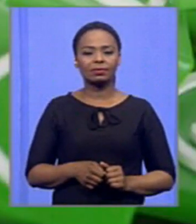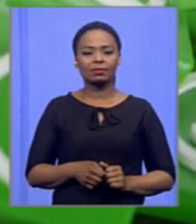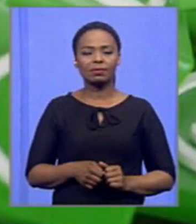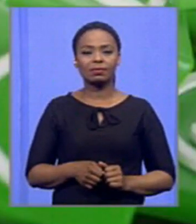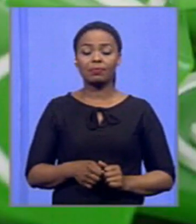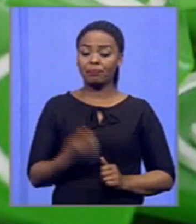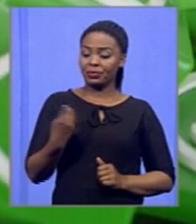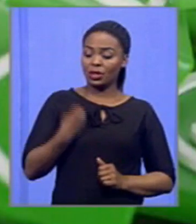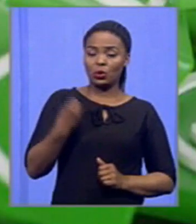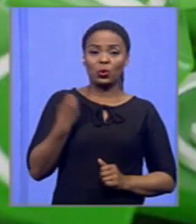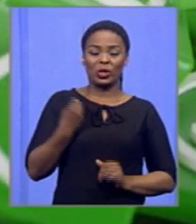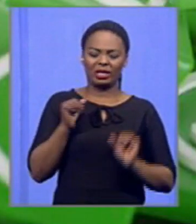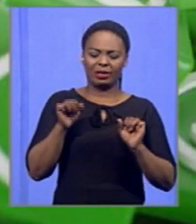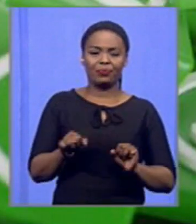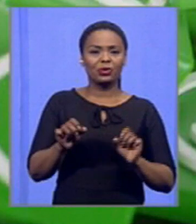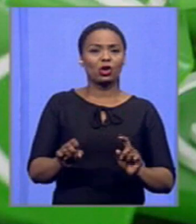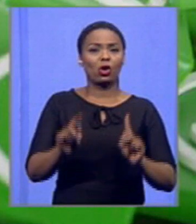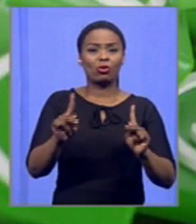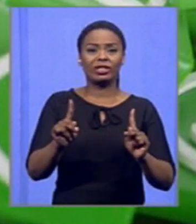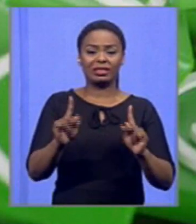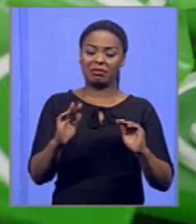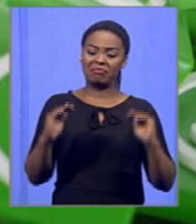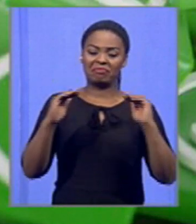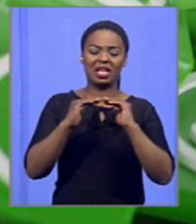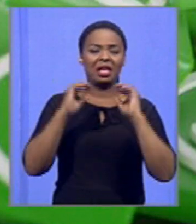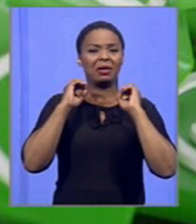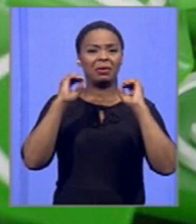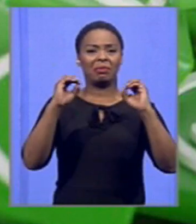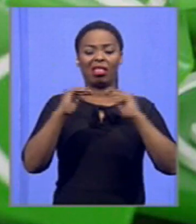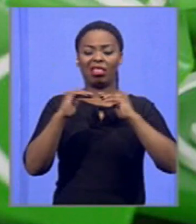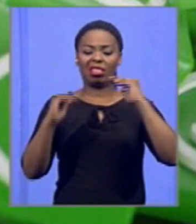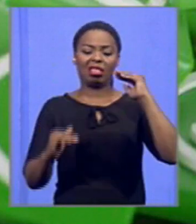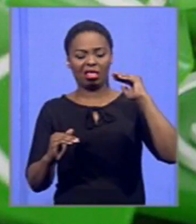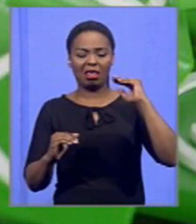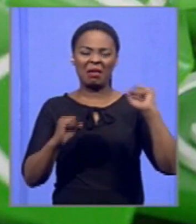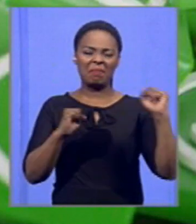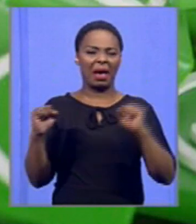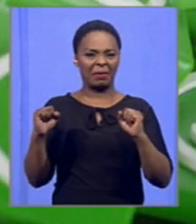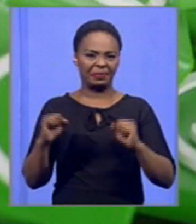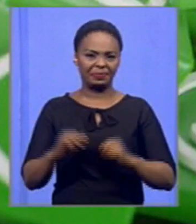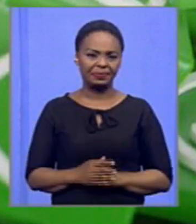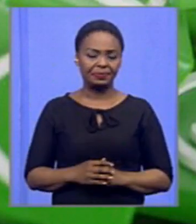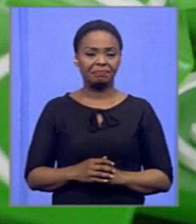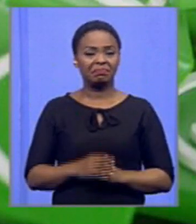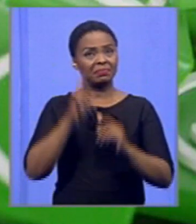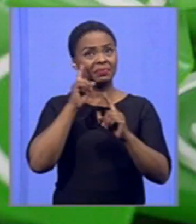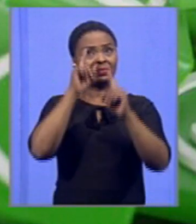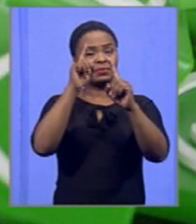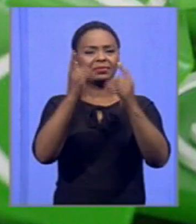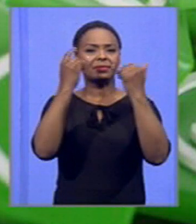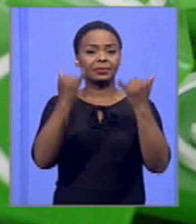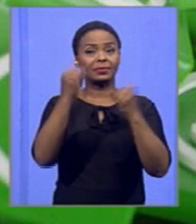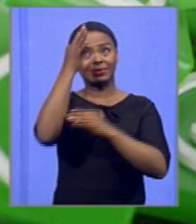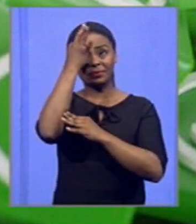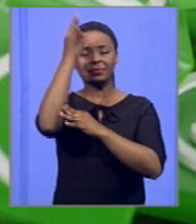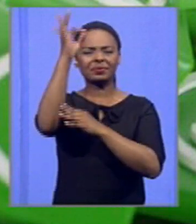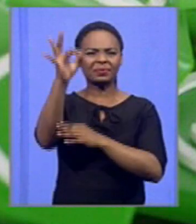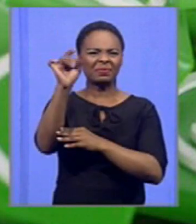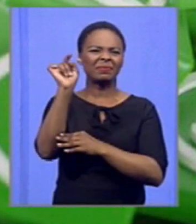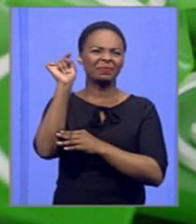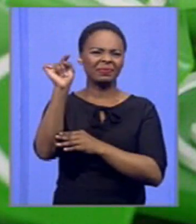Le batjha ha re fuwe monyetla o lekaneng ho hlahisa ditlhoko tsa rona. Sepheo le morero ke ho ba mmuso o